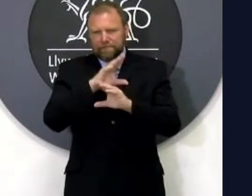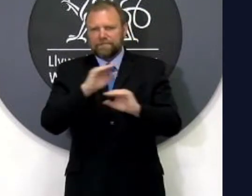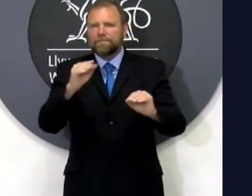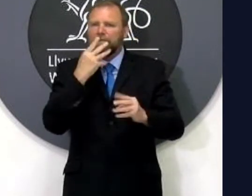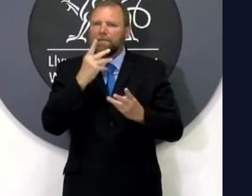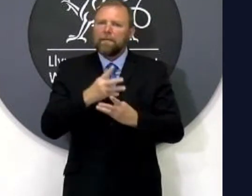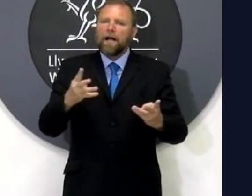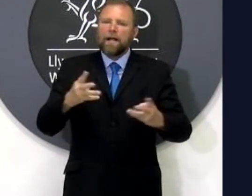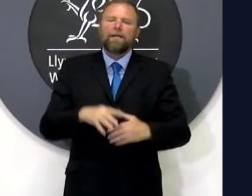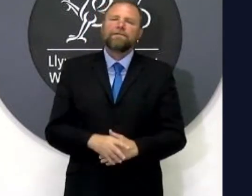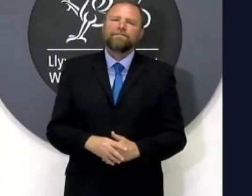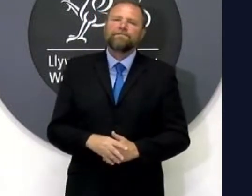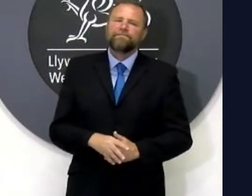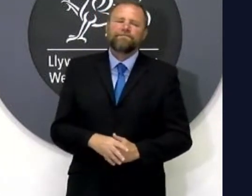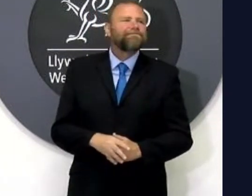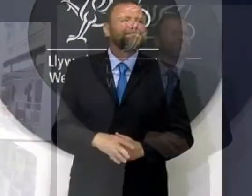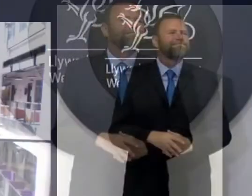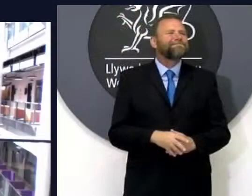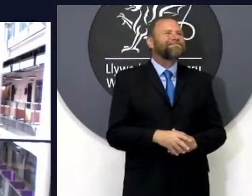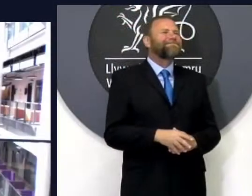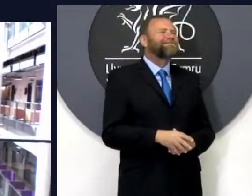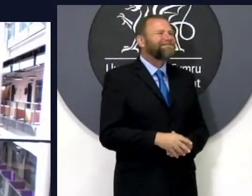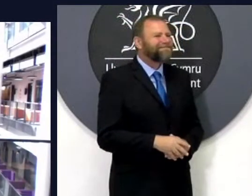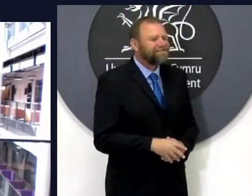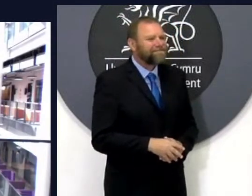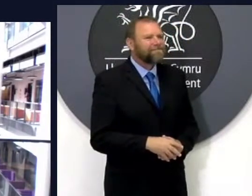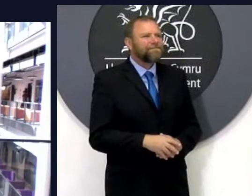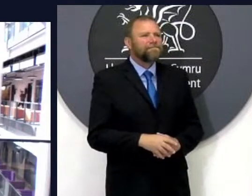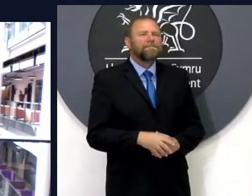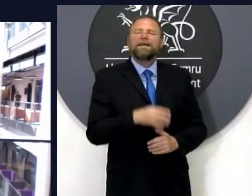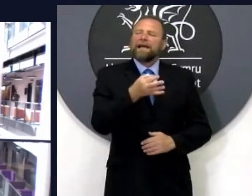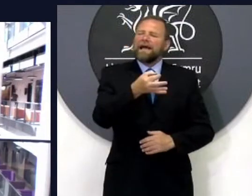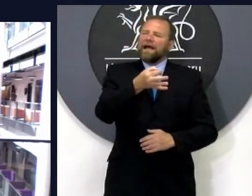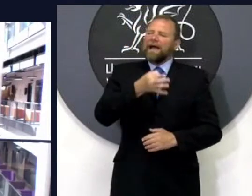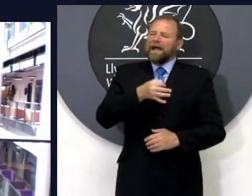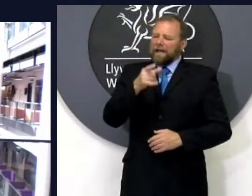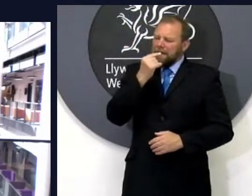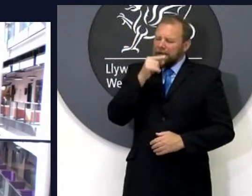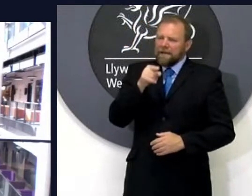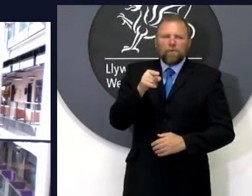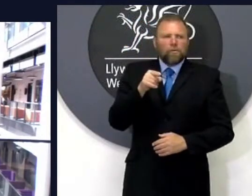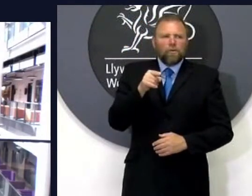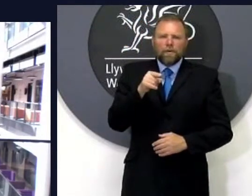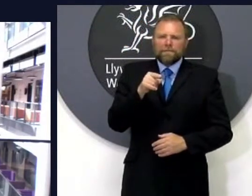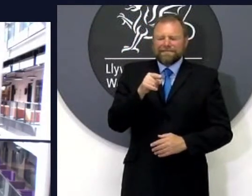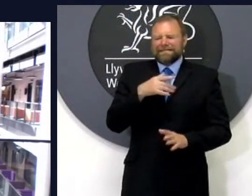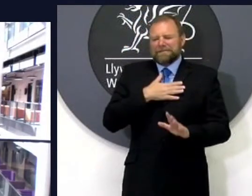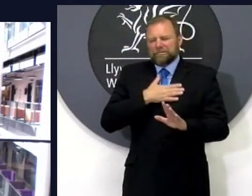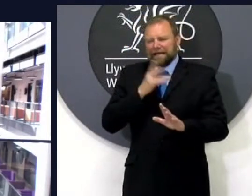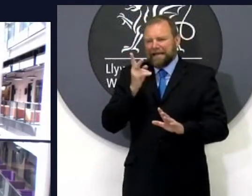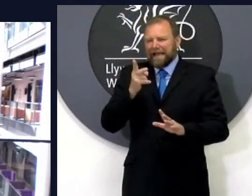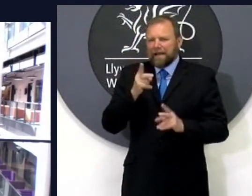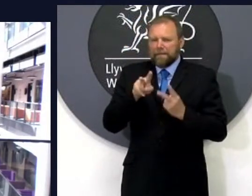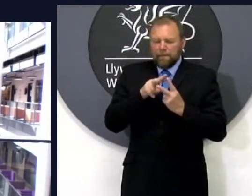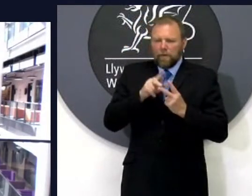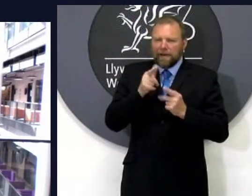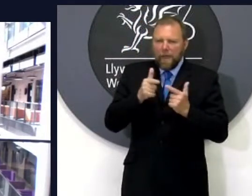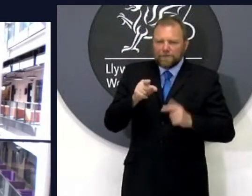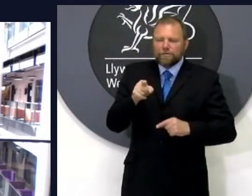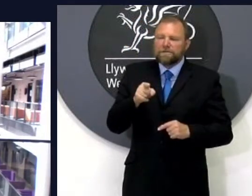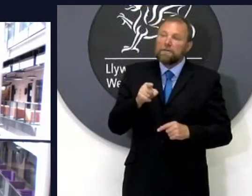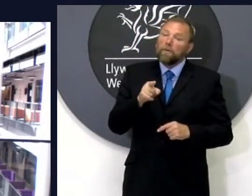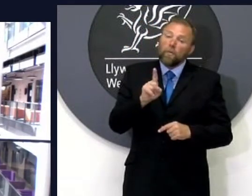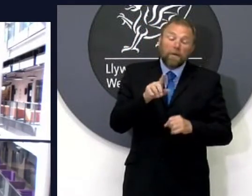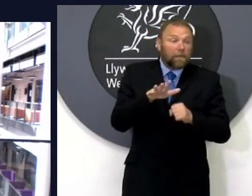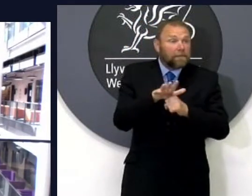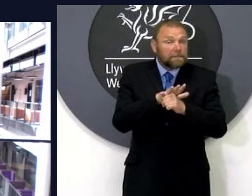India. Diolch yn fawr iawn. And could I also ask you briefly to mention, perhaps in both languages, sorry again, the